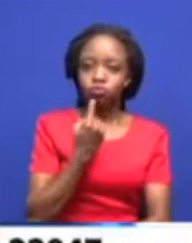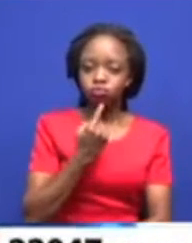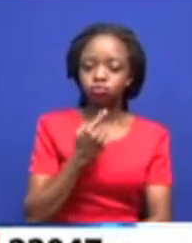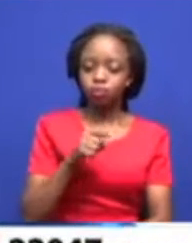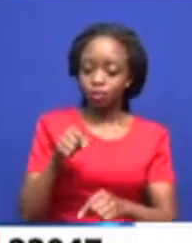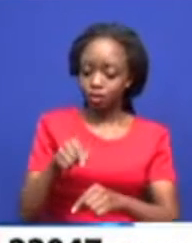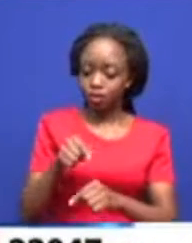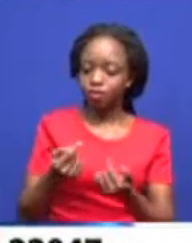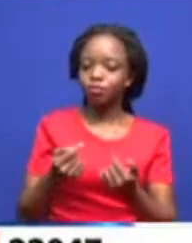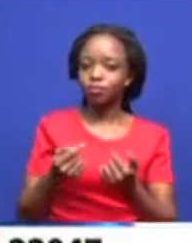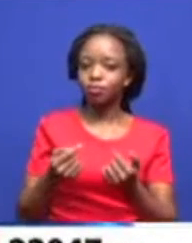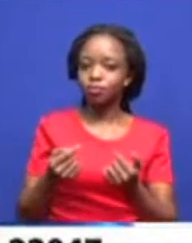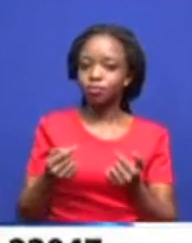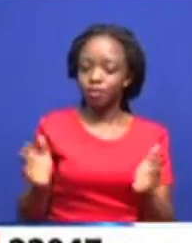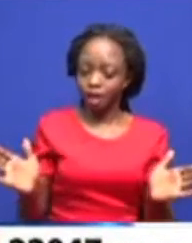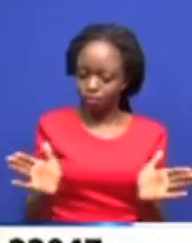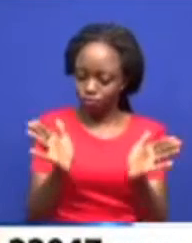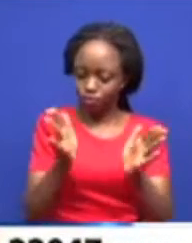that inspired me